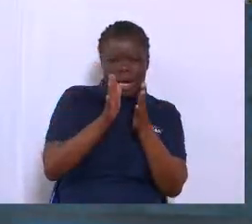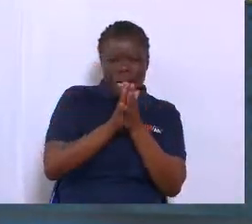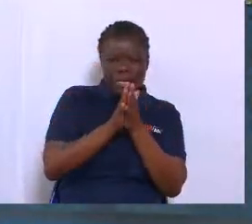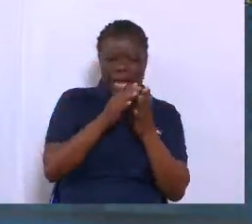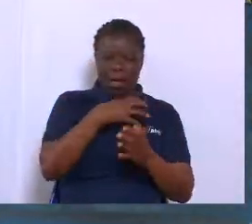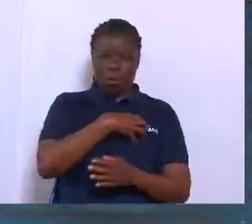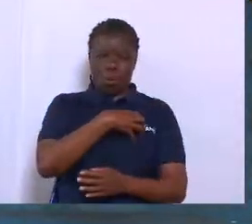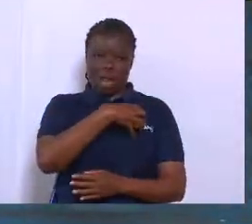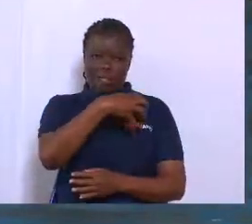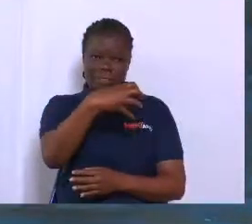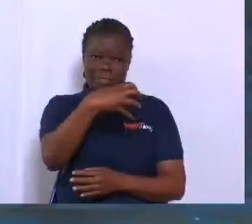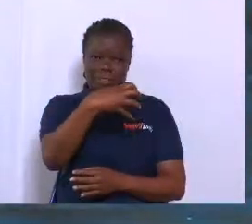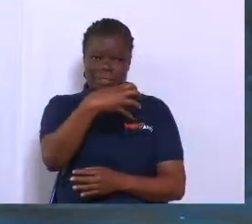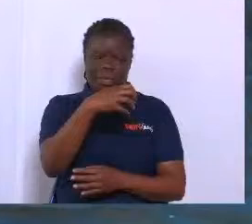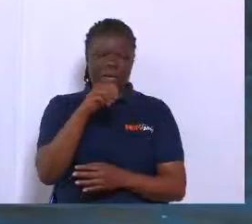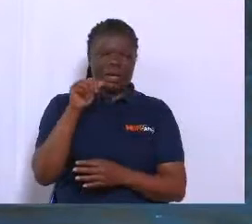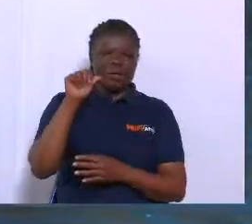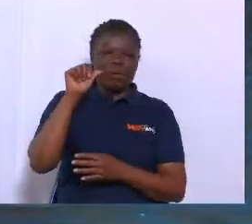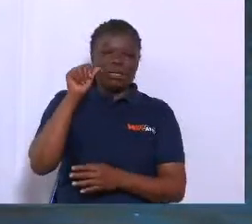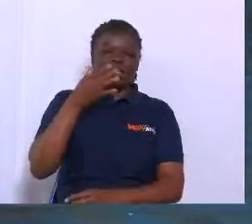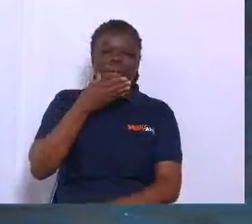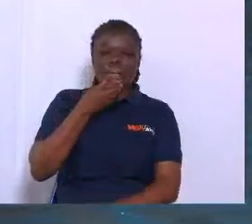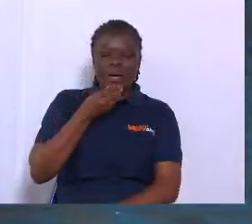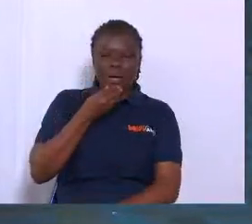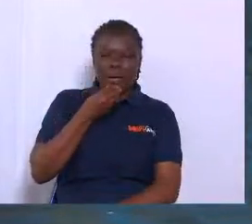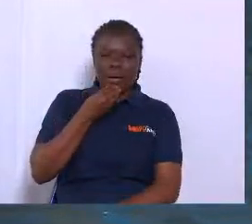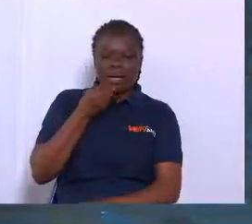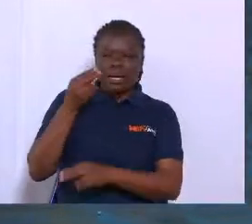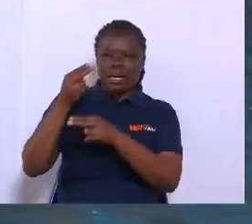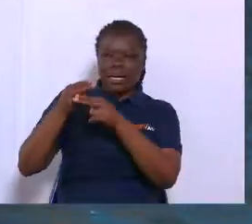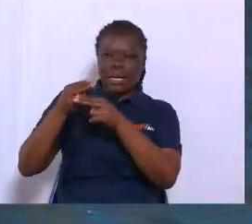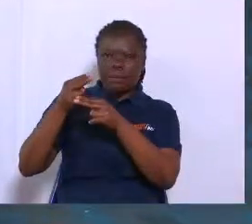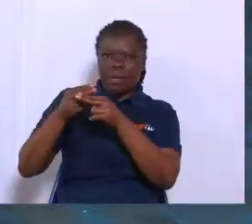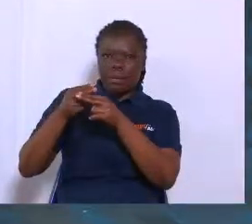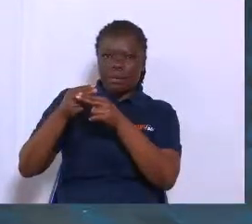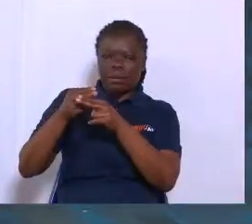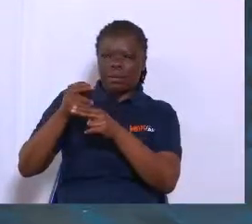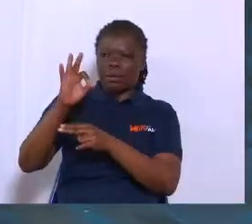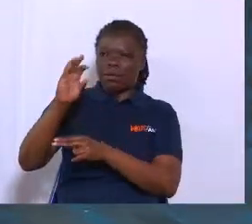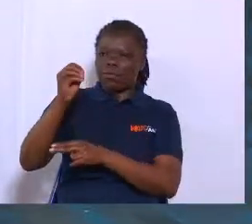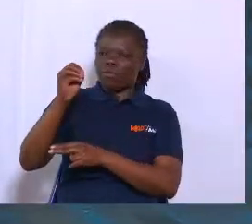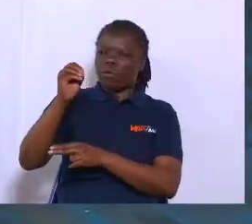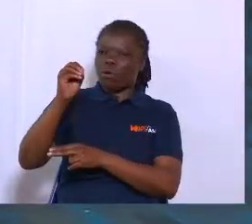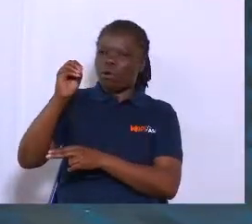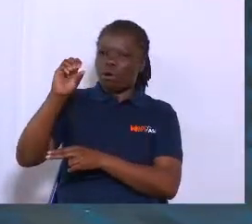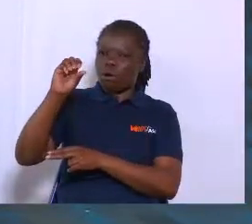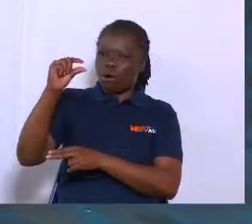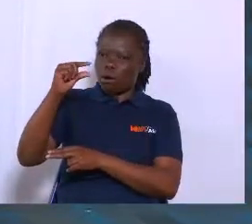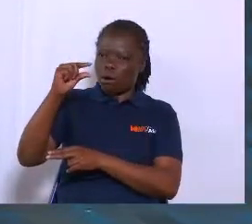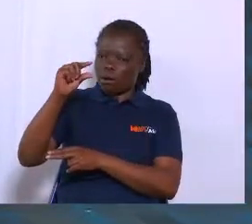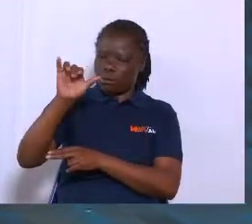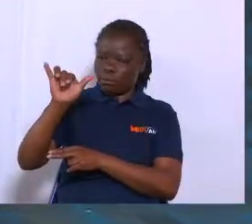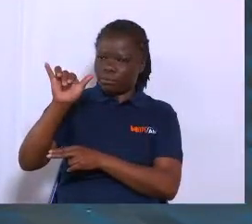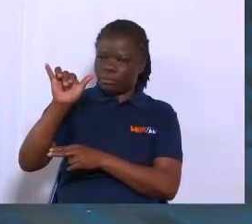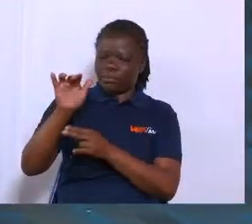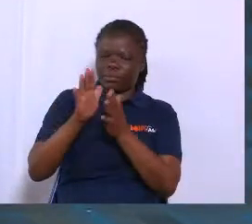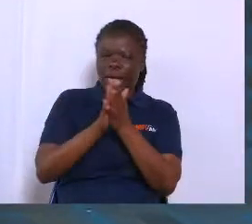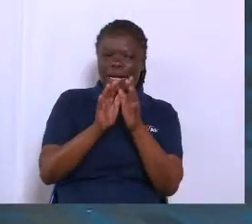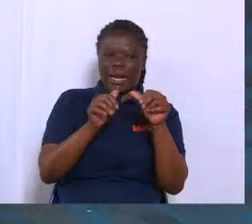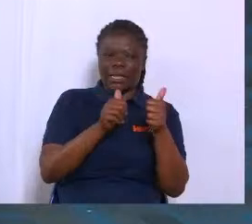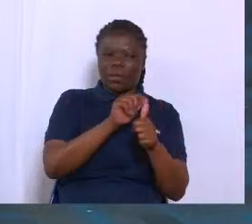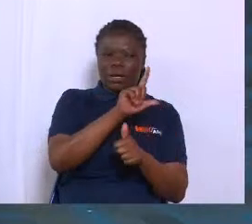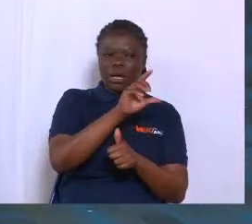wealthy British man by the name of Lord Carnarvon and Lord